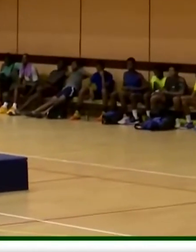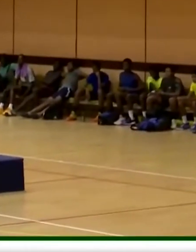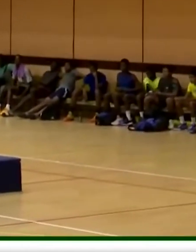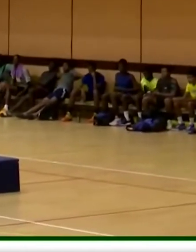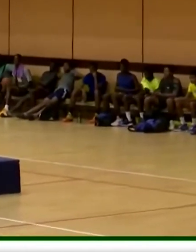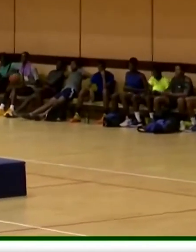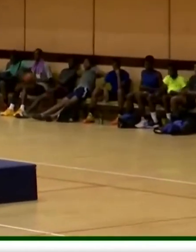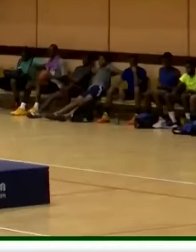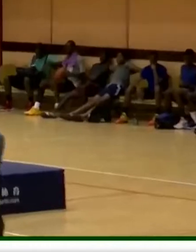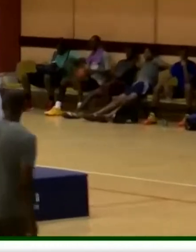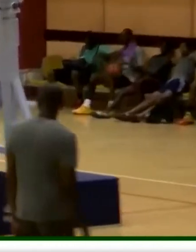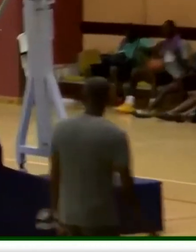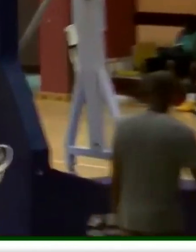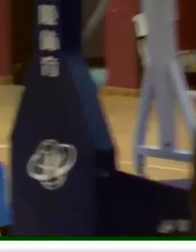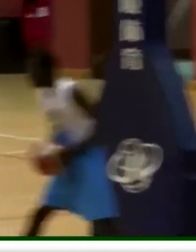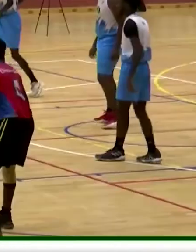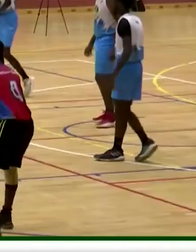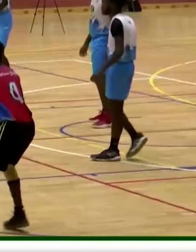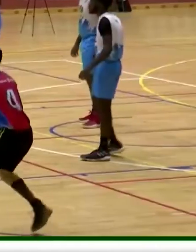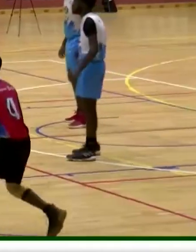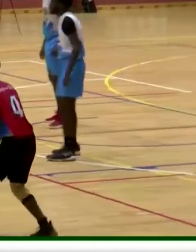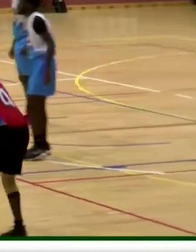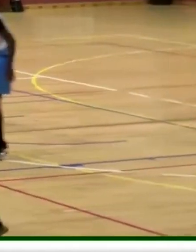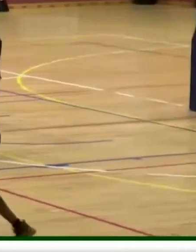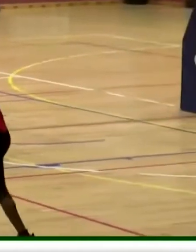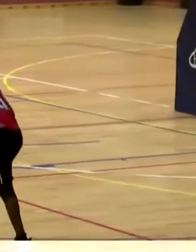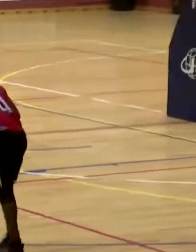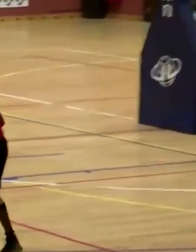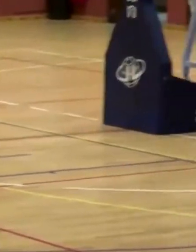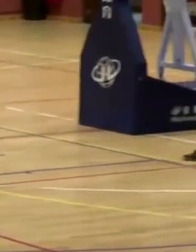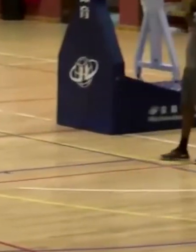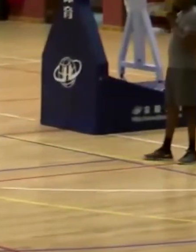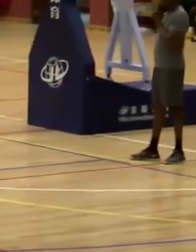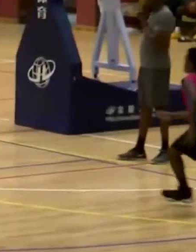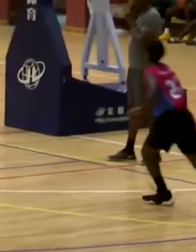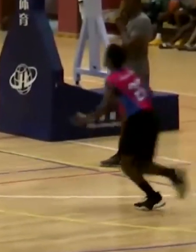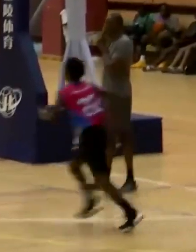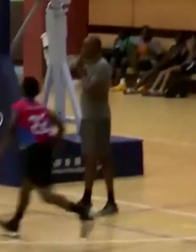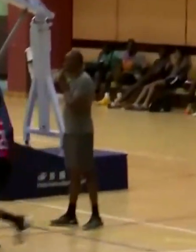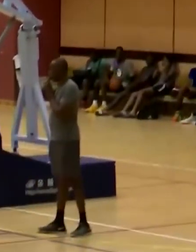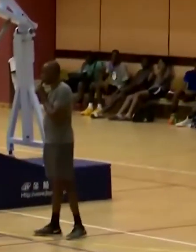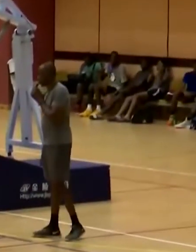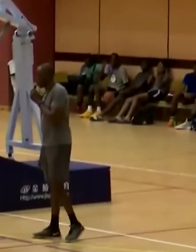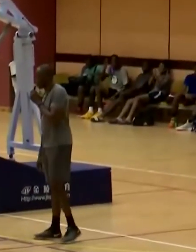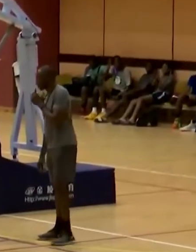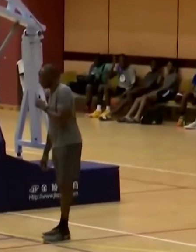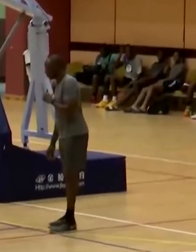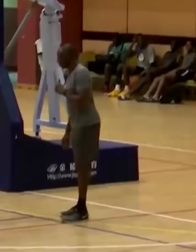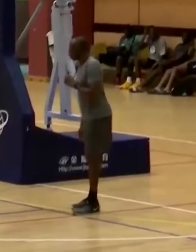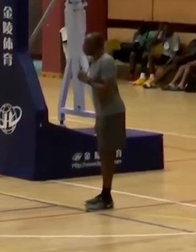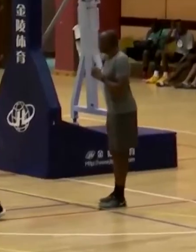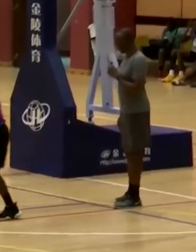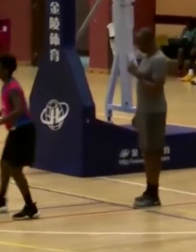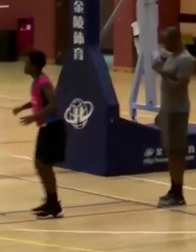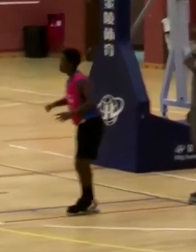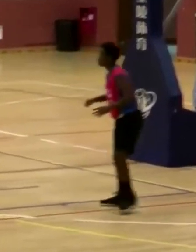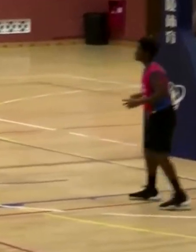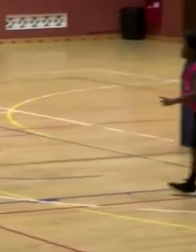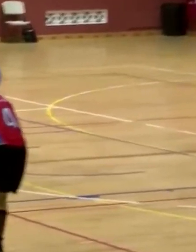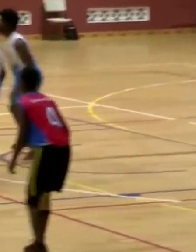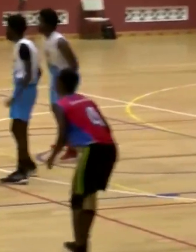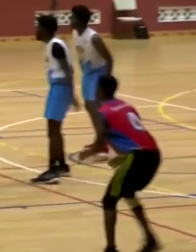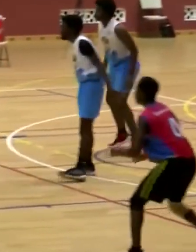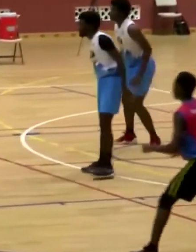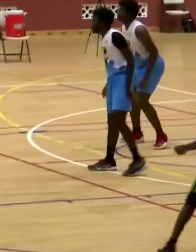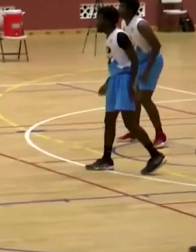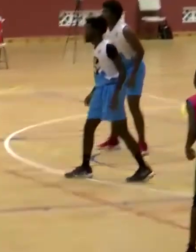an easy layup. Rory Taylor trying to formulate some form of attack, but when that initial plan didn't work, he took matters into